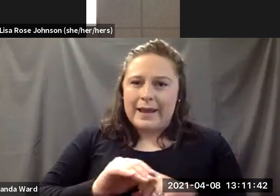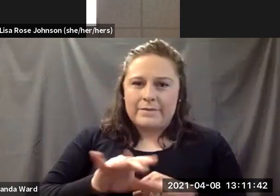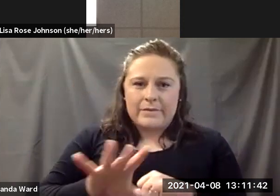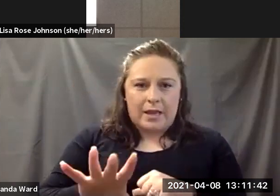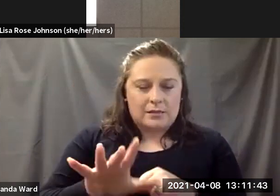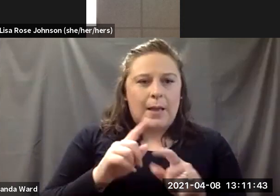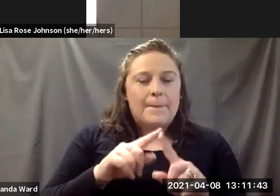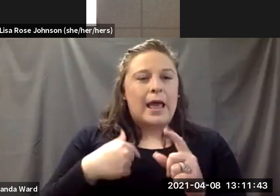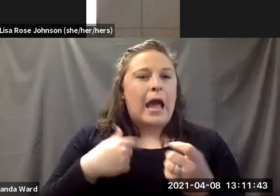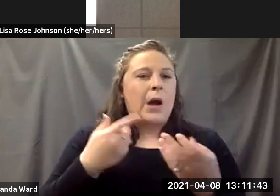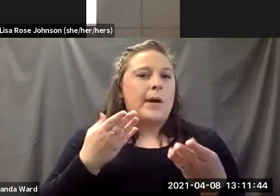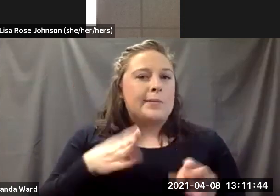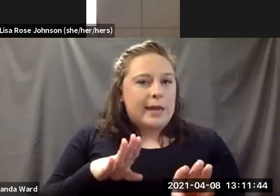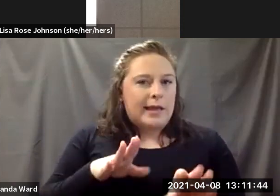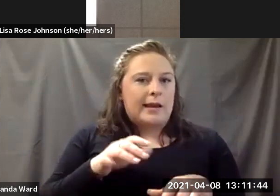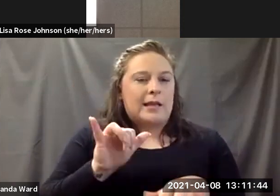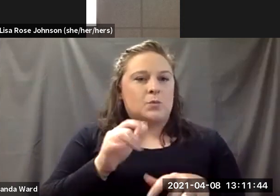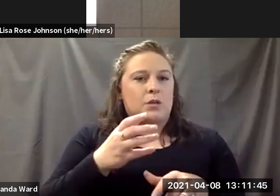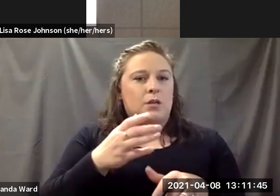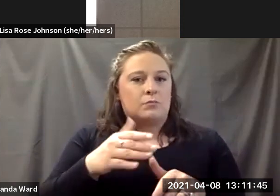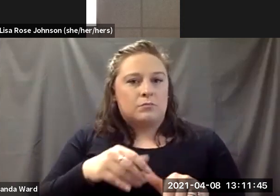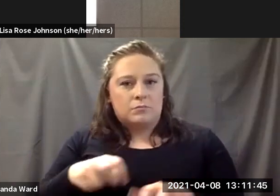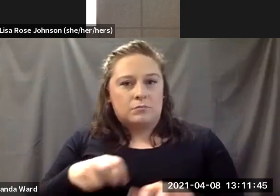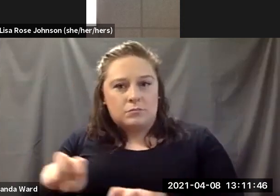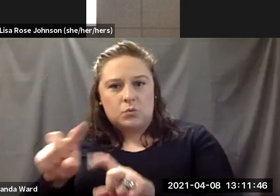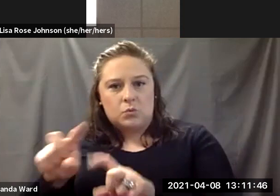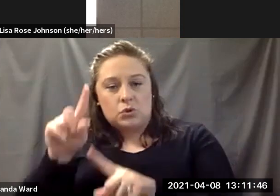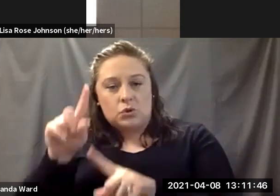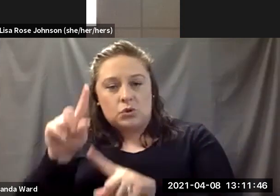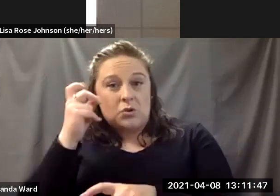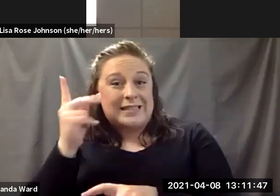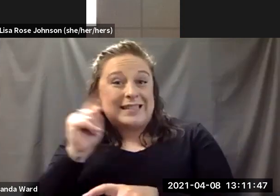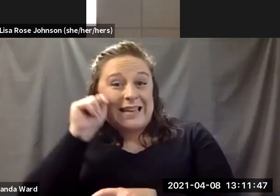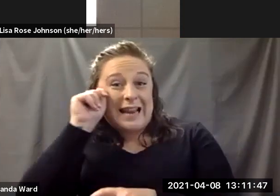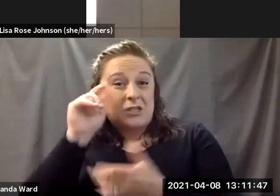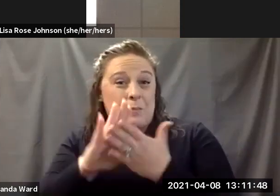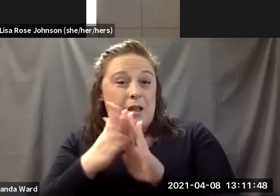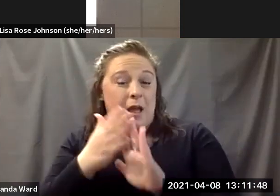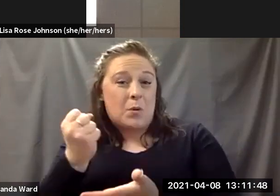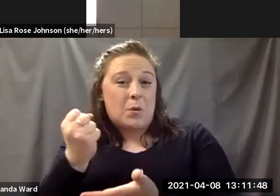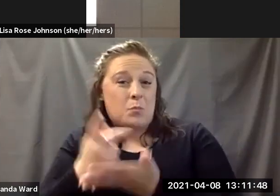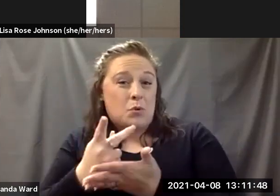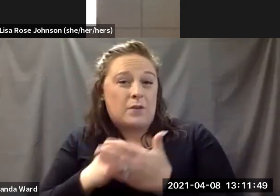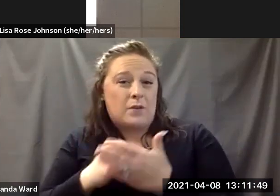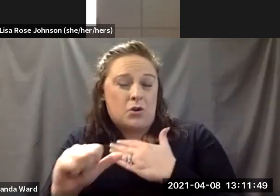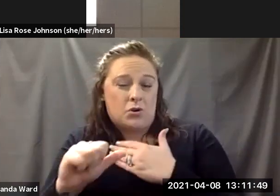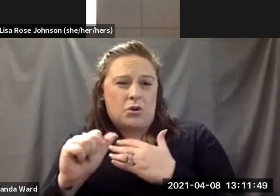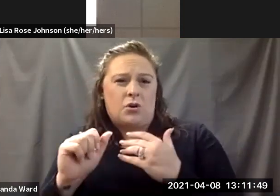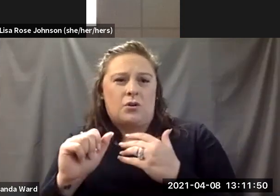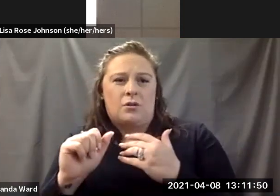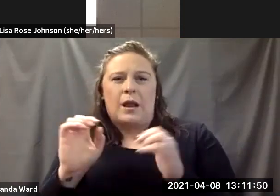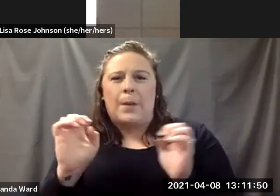I would bet that as we move into the summer, you're going to see teenagers become approved, at least under emergency use